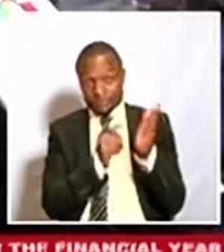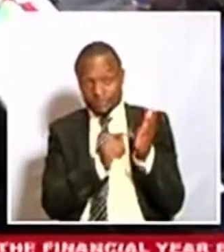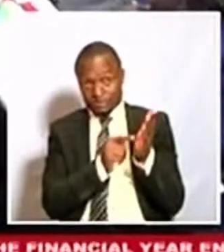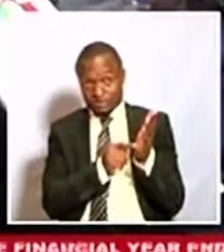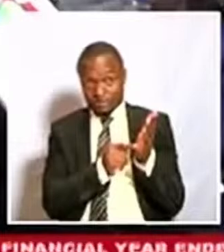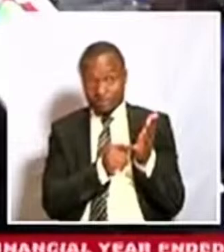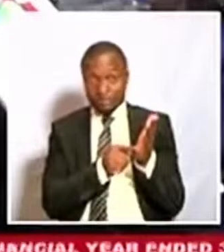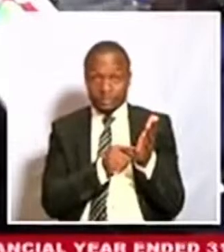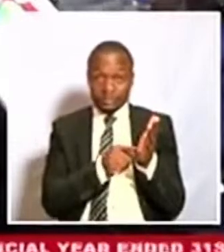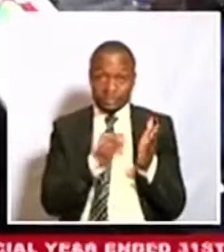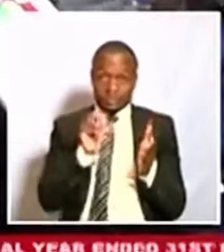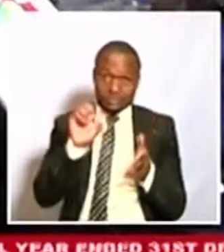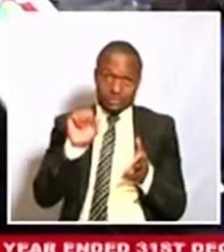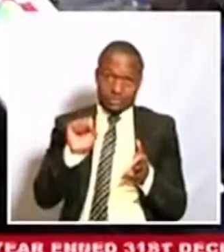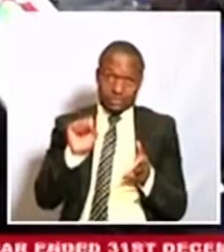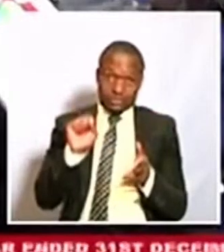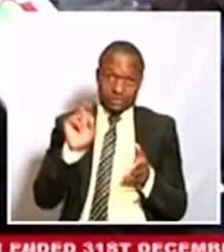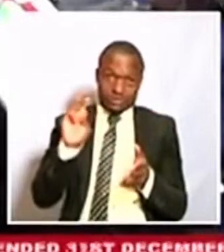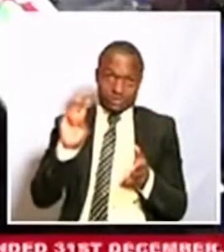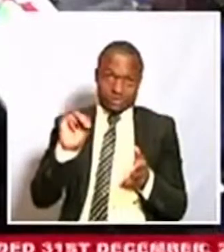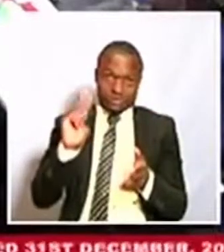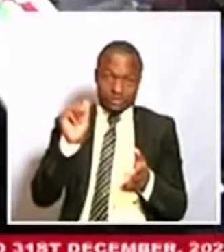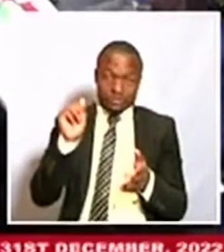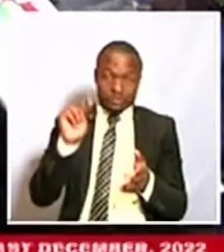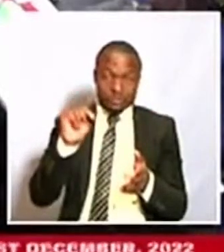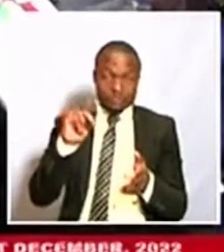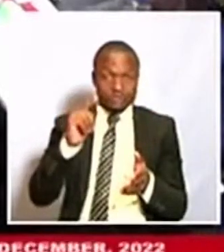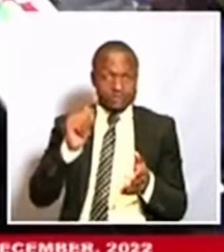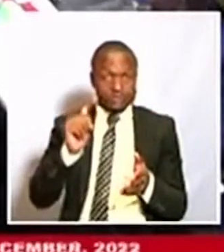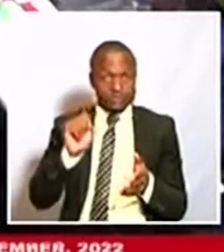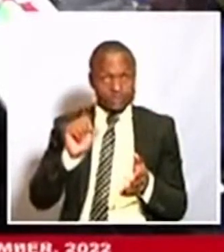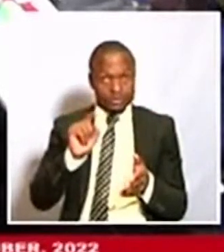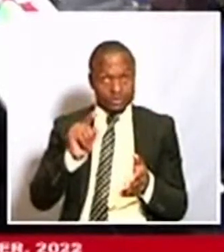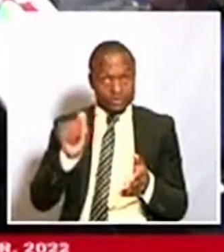Mwanza, E. Kavinga. yes,